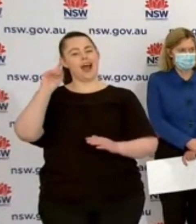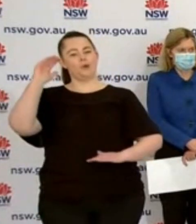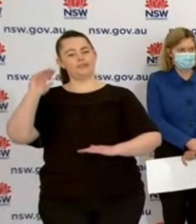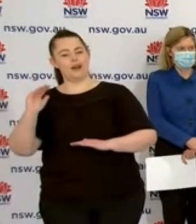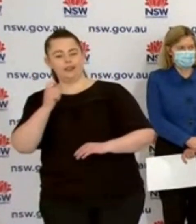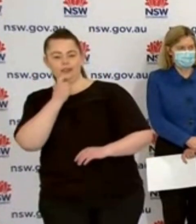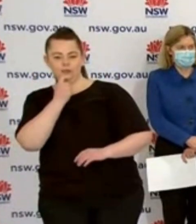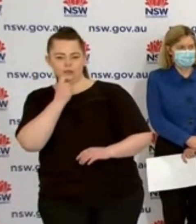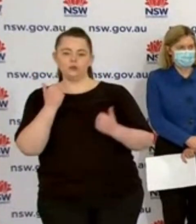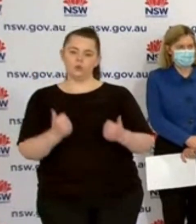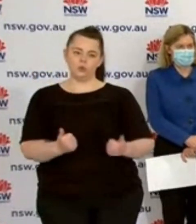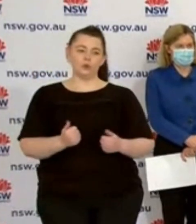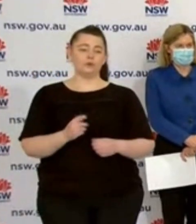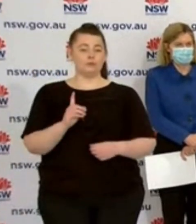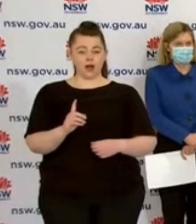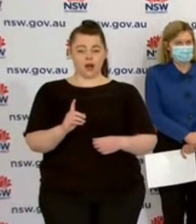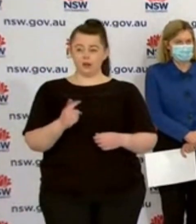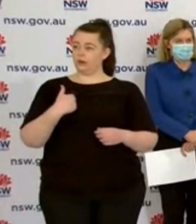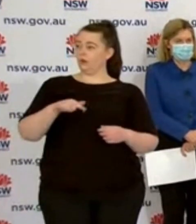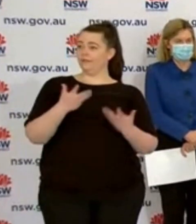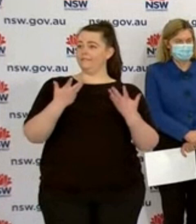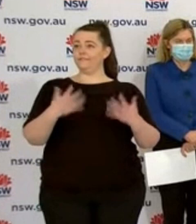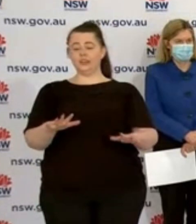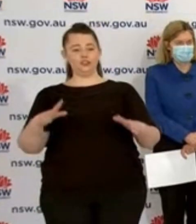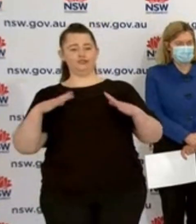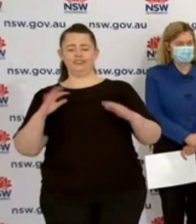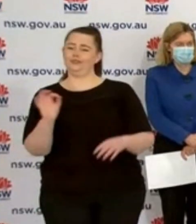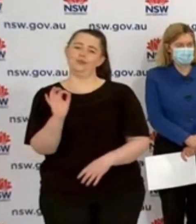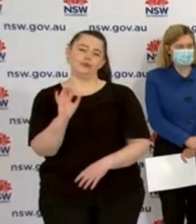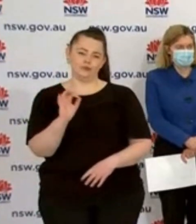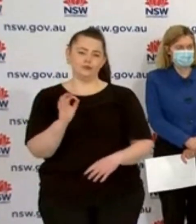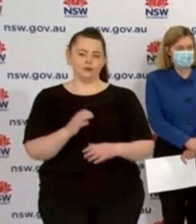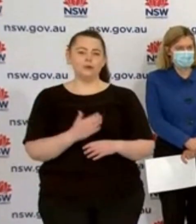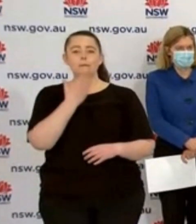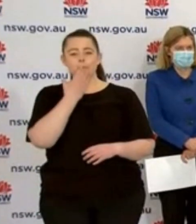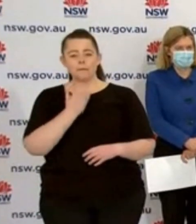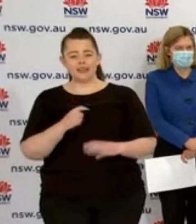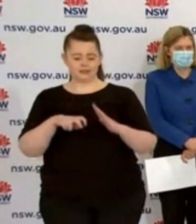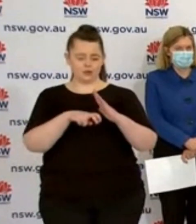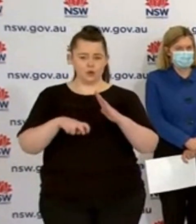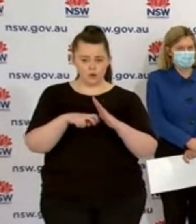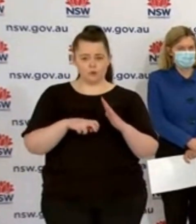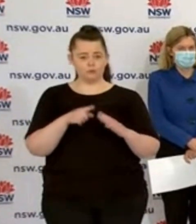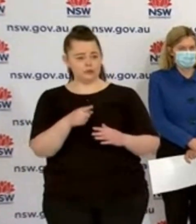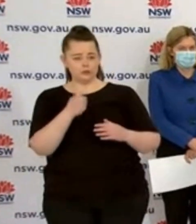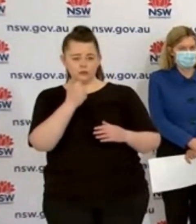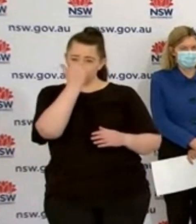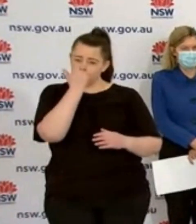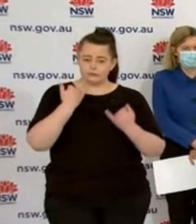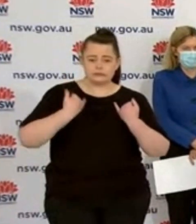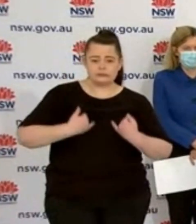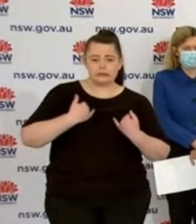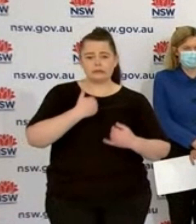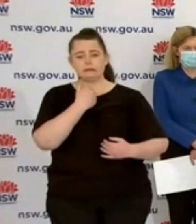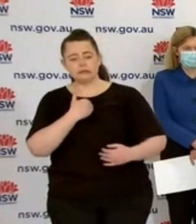to be done. We just ask everybody to please stick to the rules, stay home, get tested if you have symptoms, stay home again until you get the results,